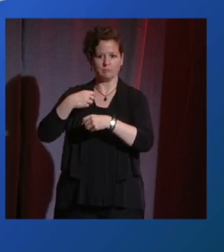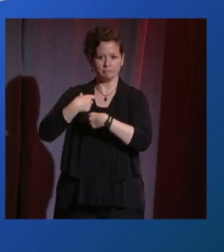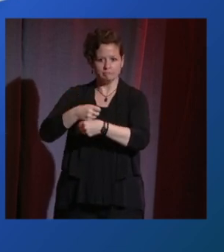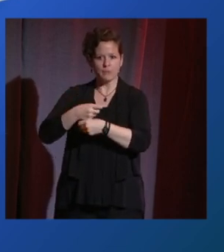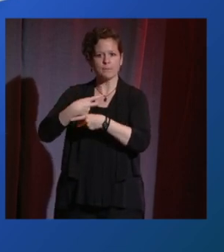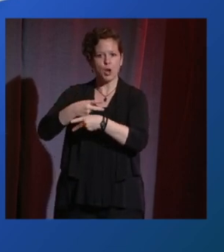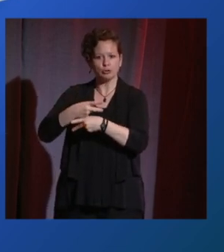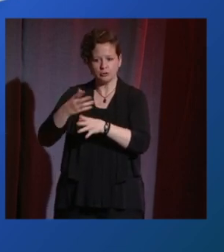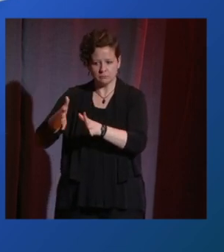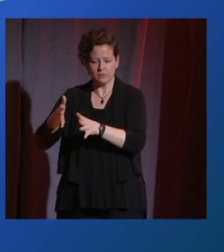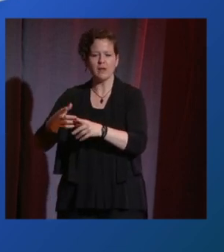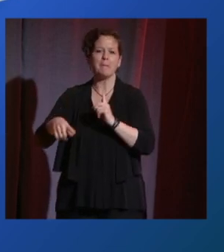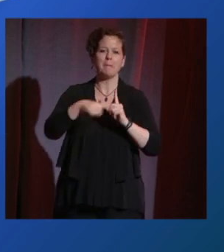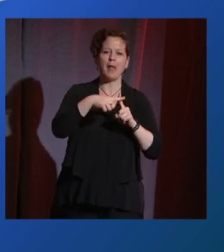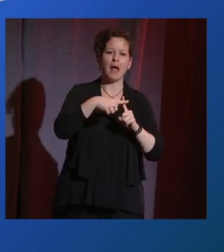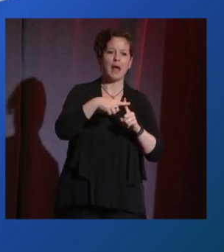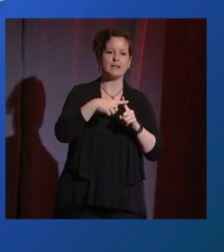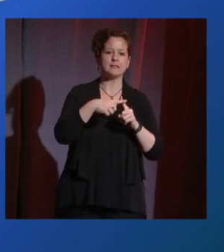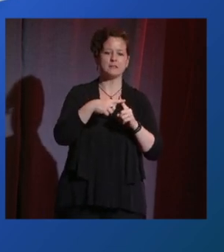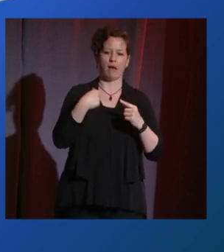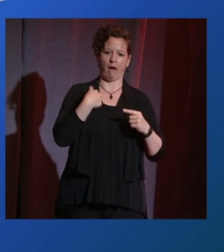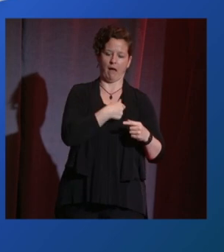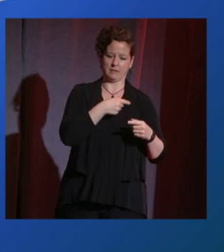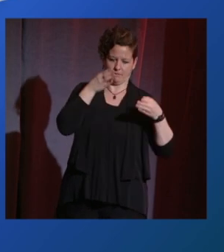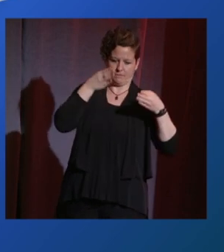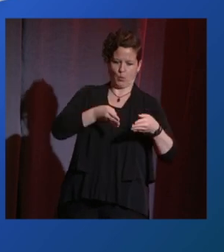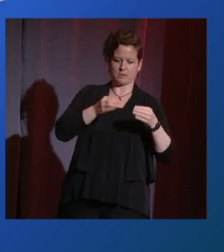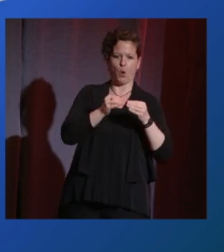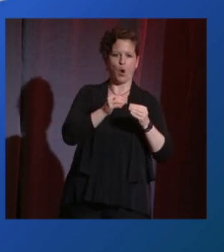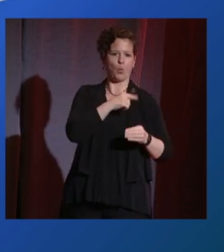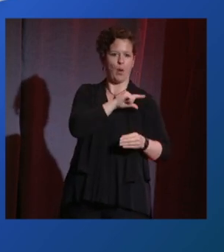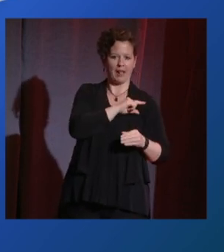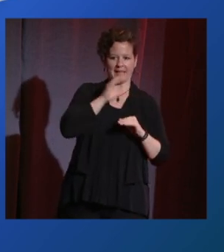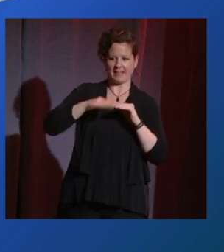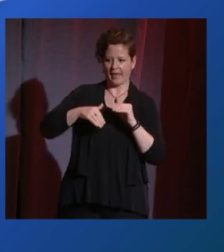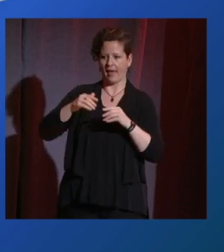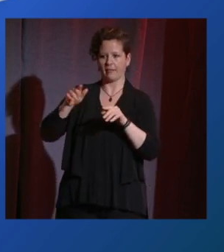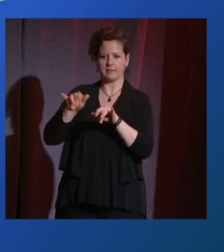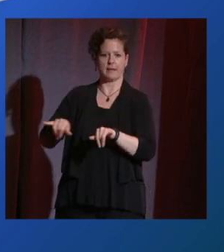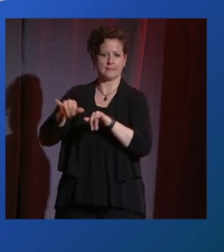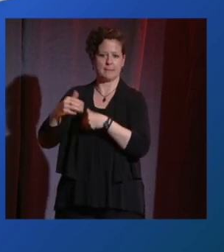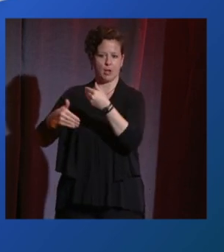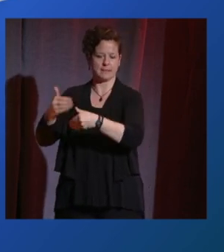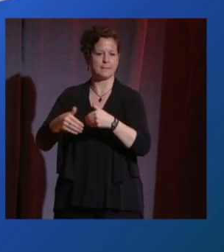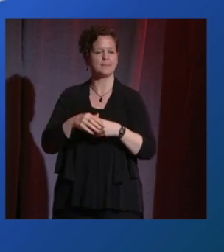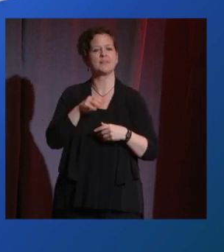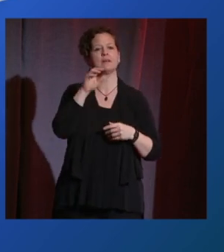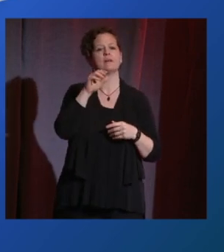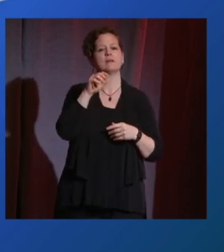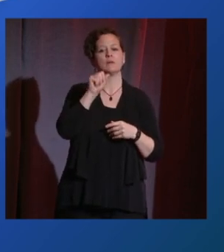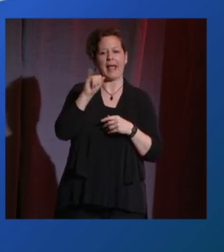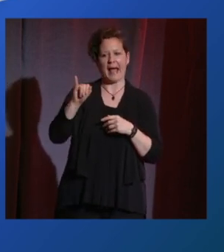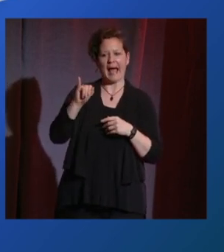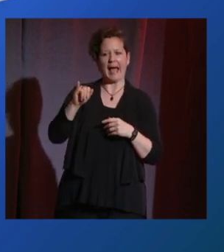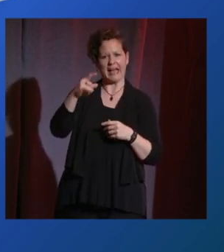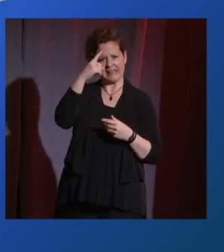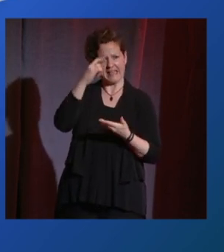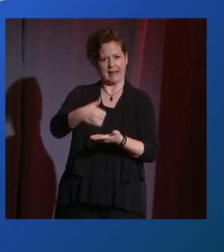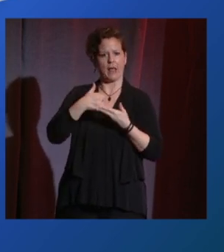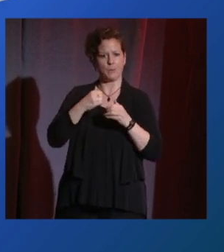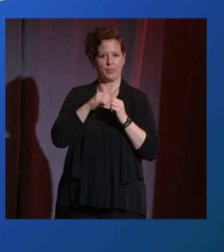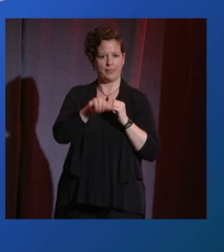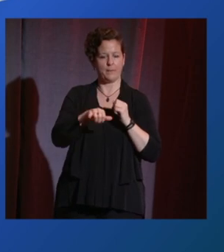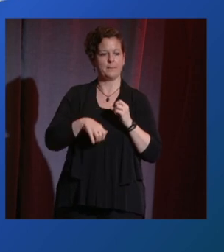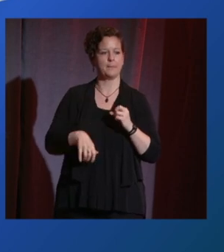to have more time for Quality at that back end and I see AI as something similar um you're